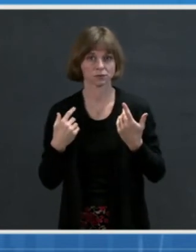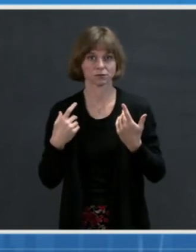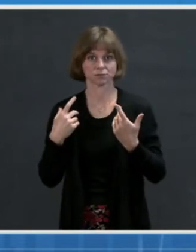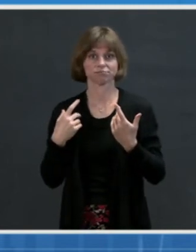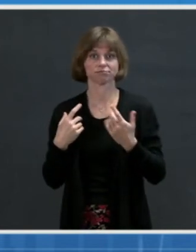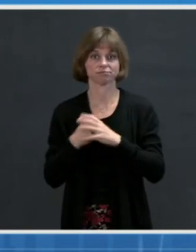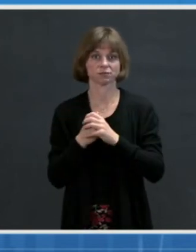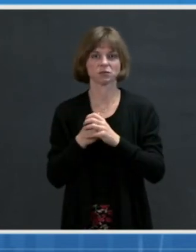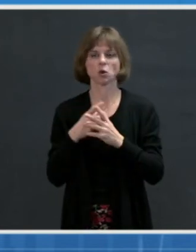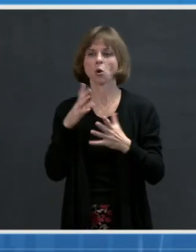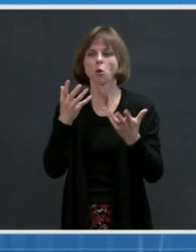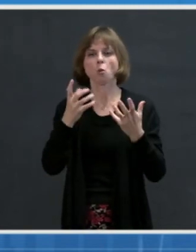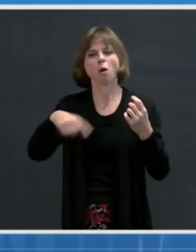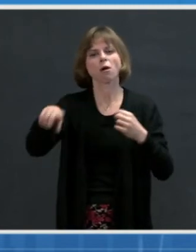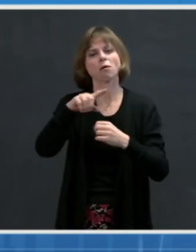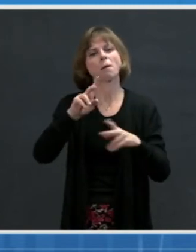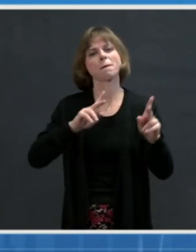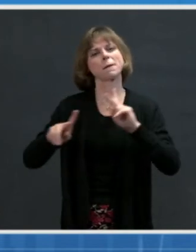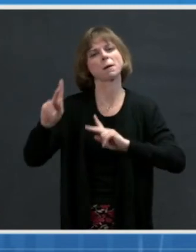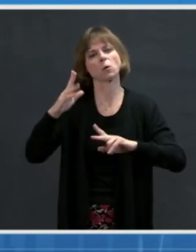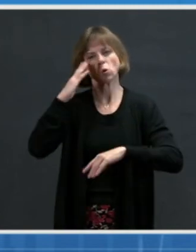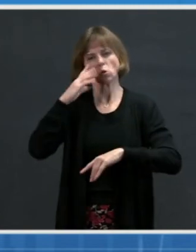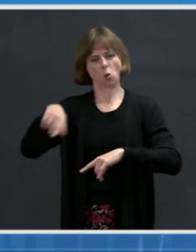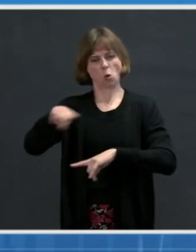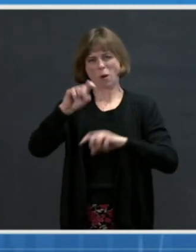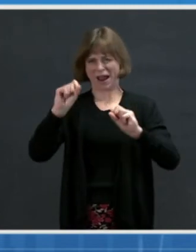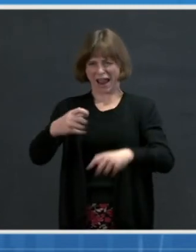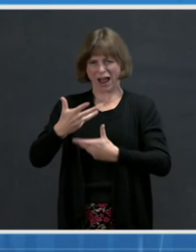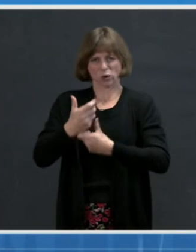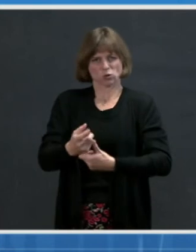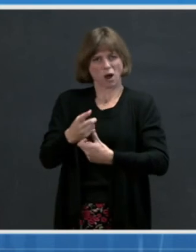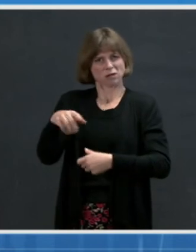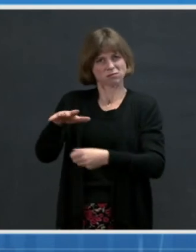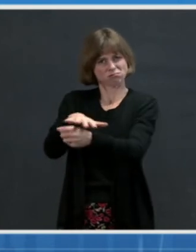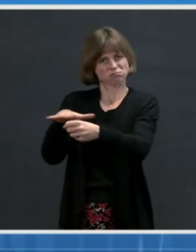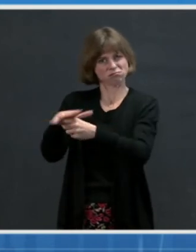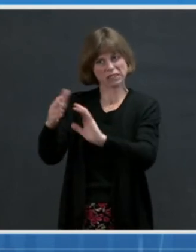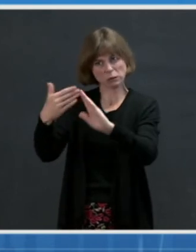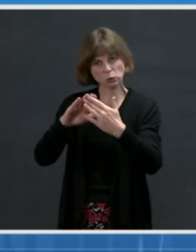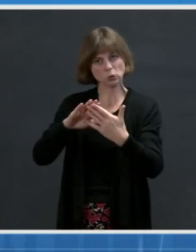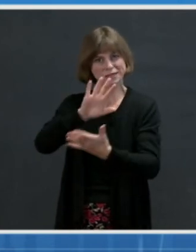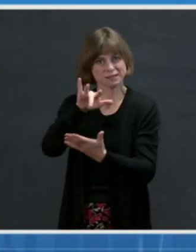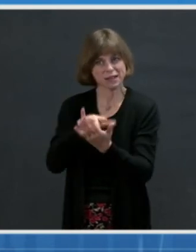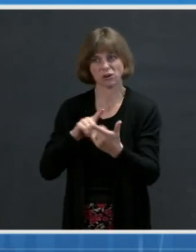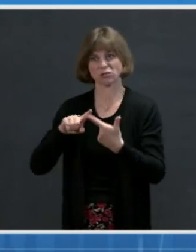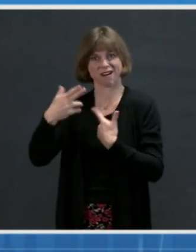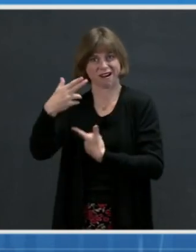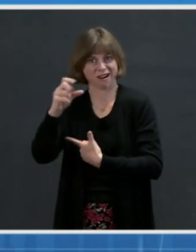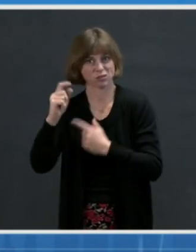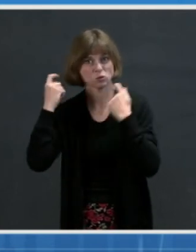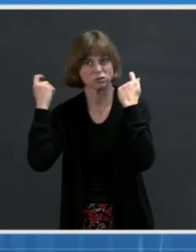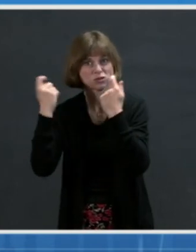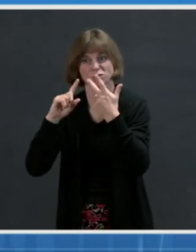know and trust. Community centers, high school gyms, churches, and stadiums